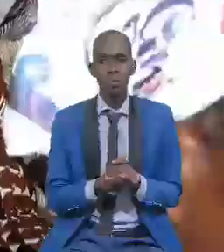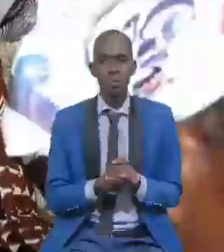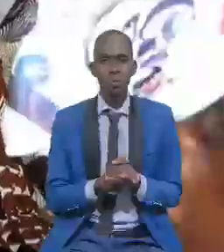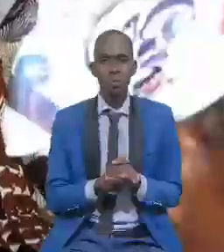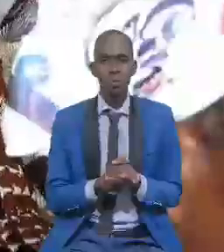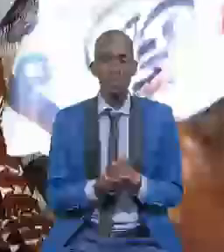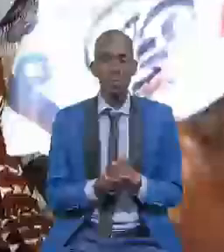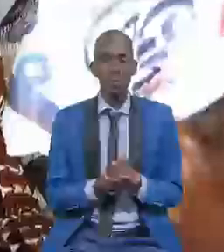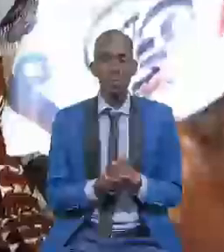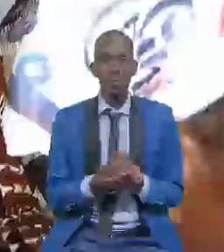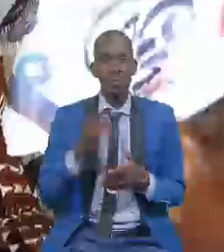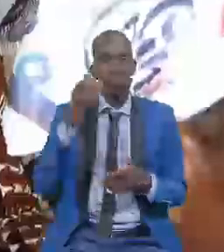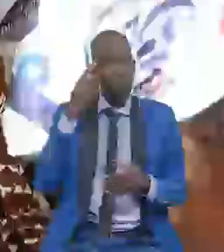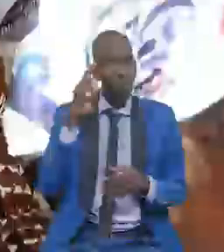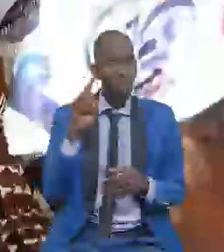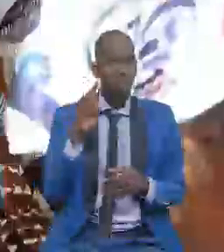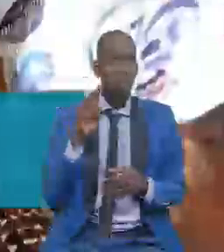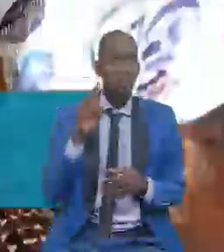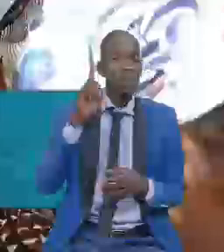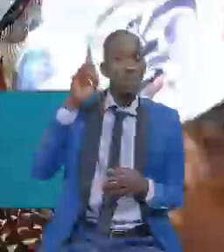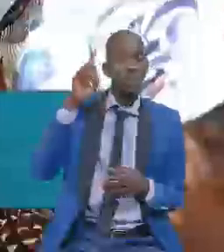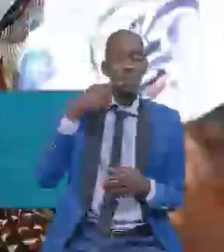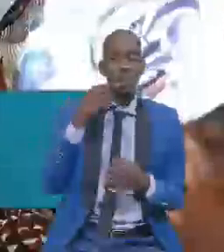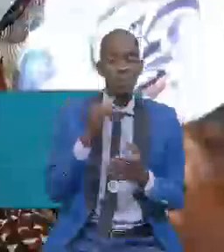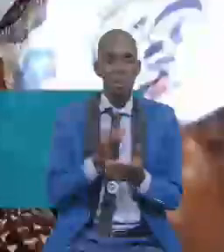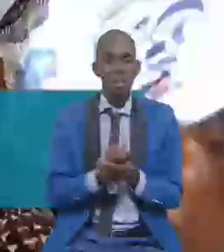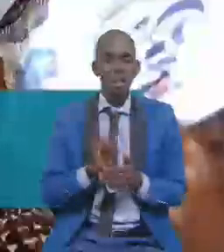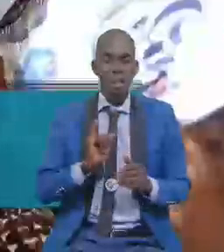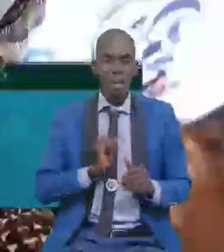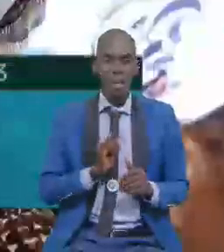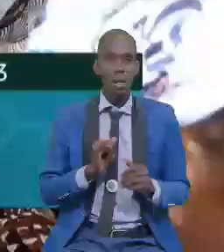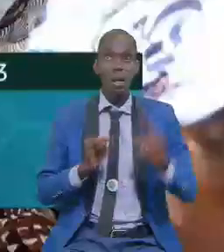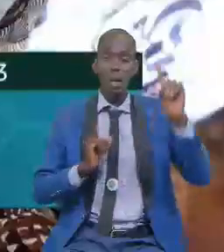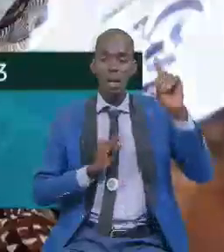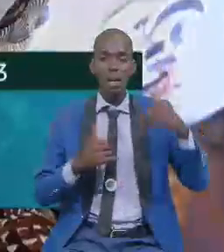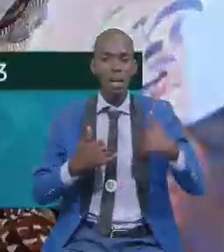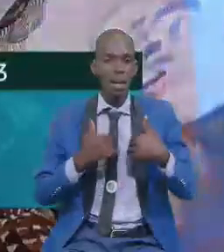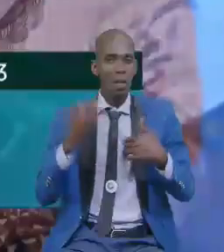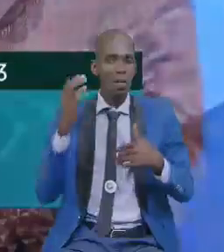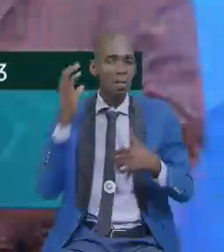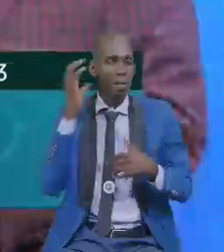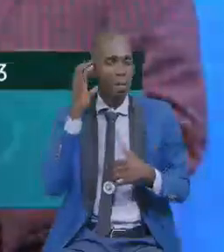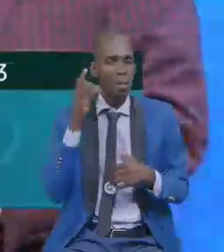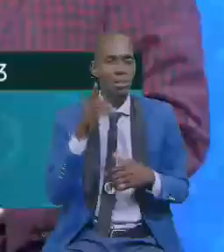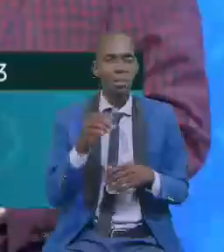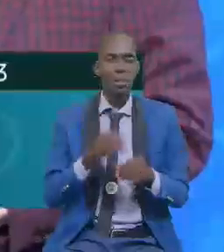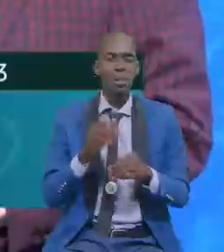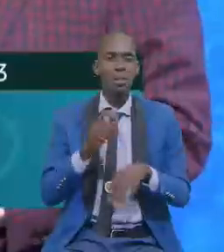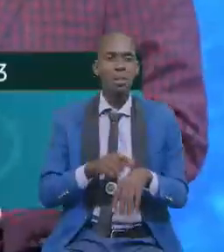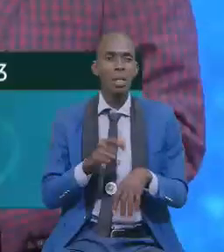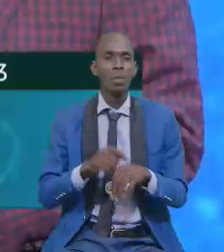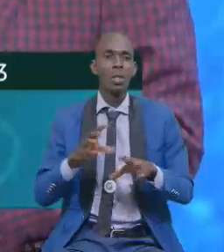For he says, I have heard thee in a time accepted.